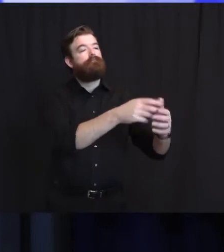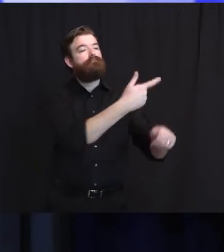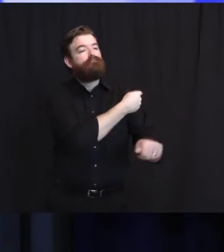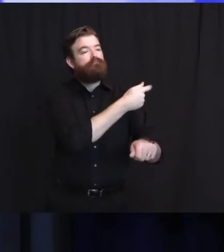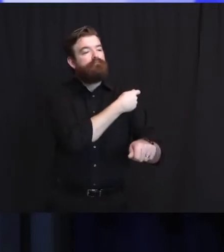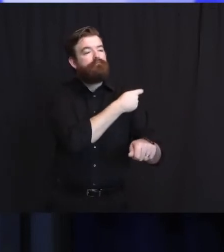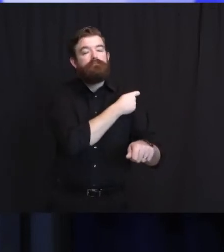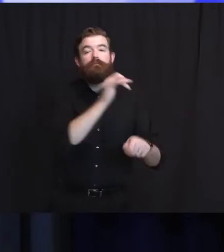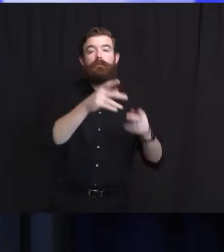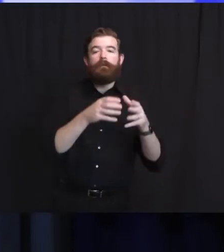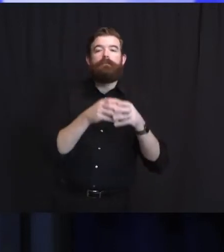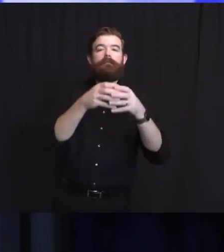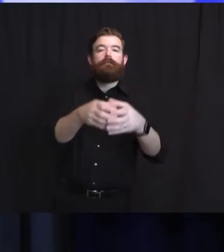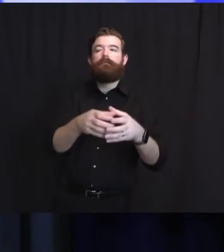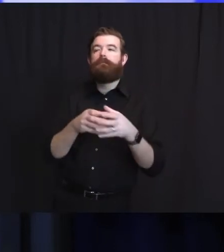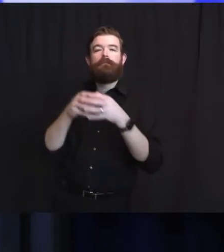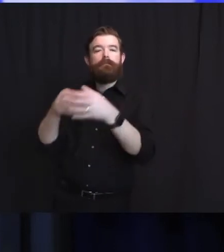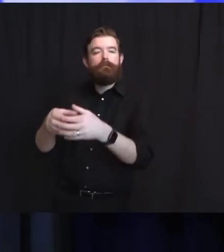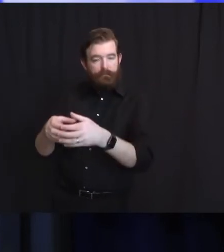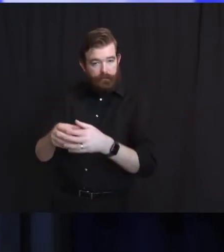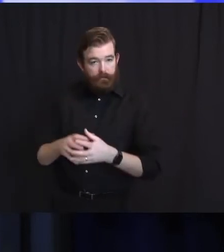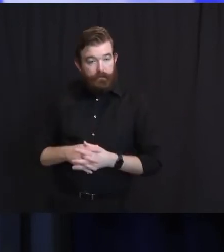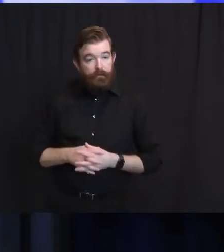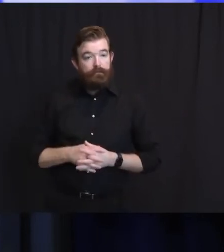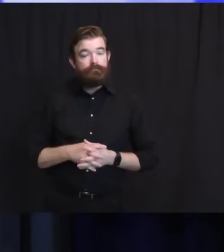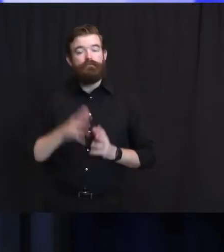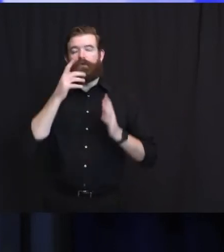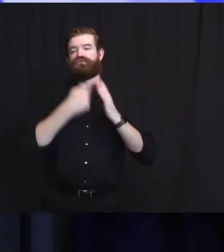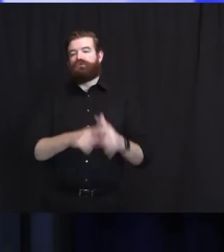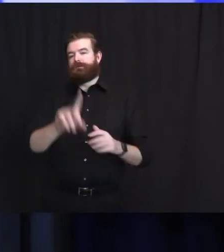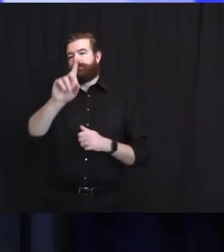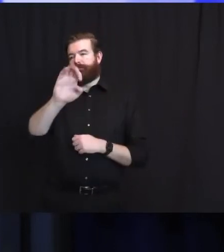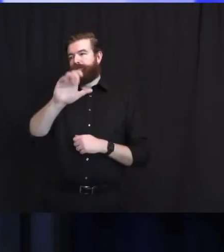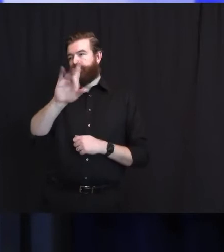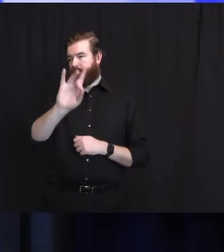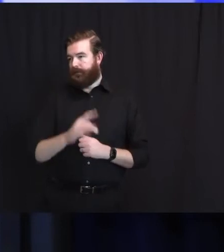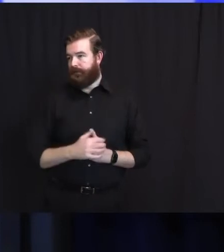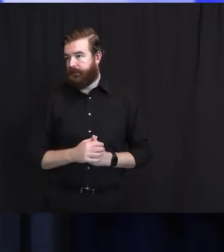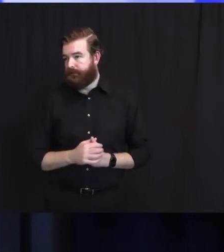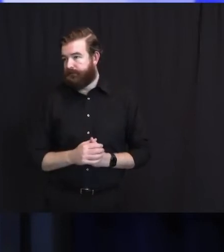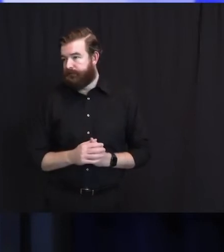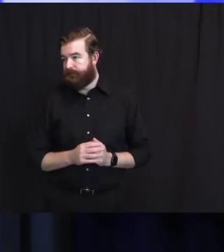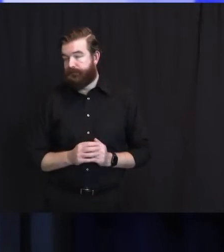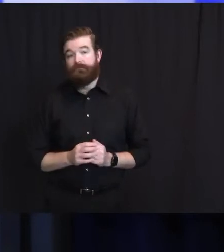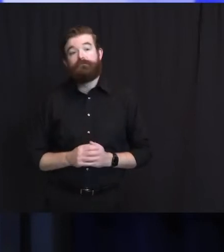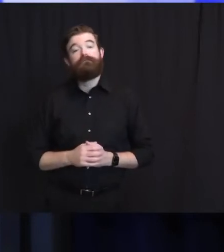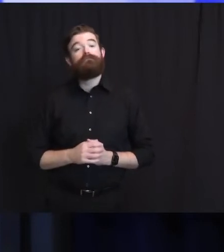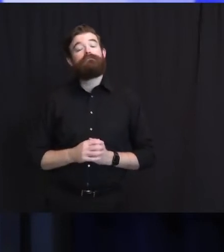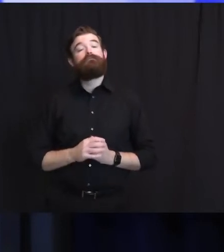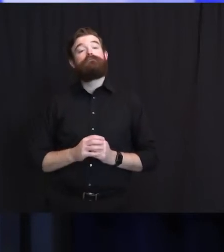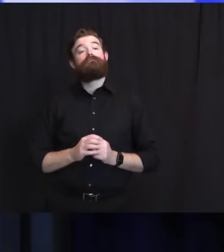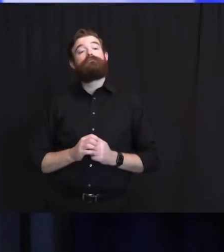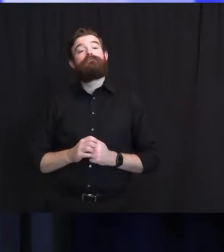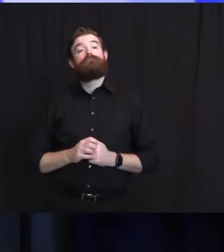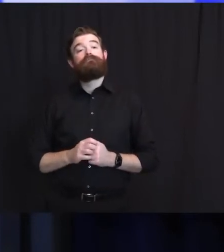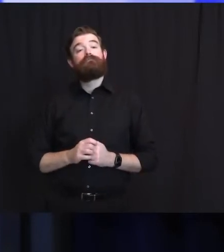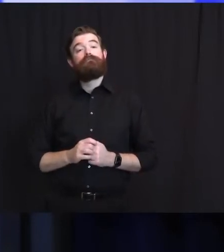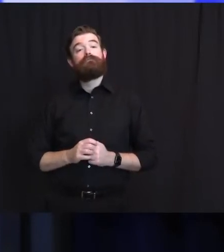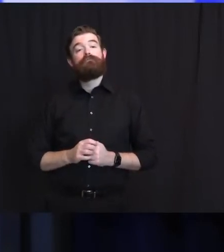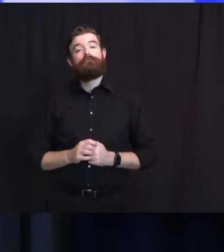December 28th. Of course, as I reported Friday, the information about anticipated doses and shipments of